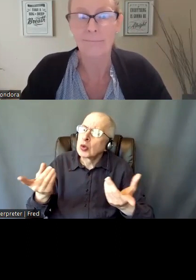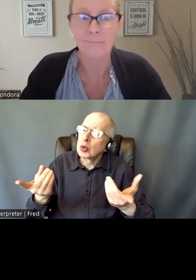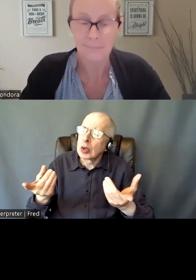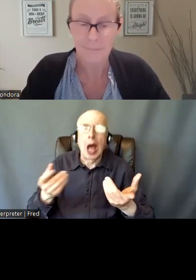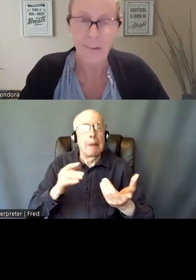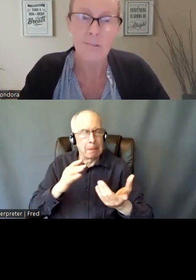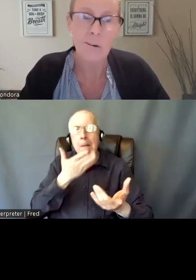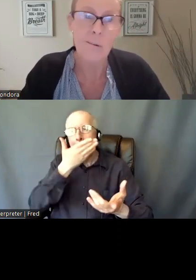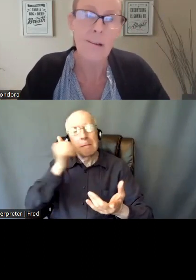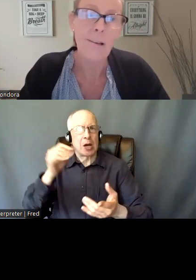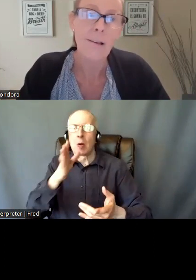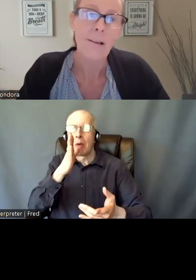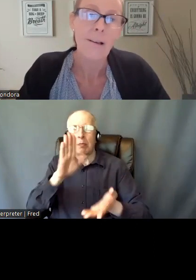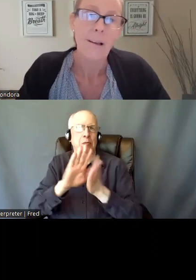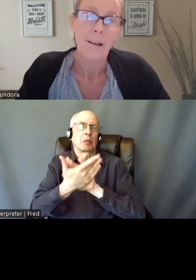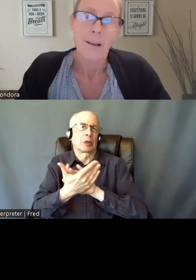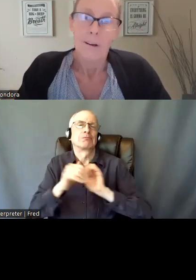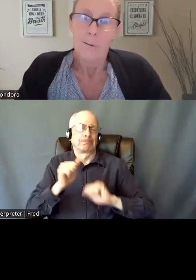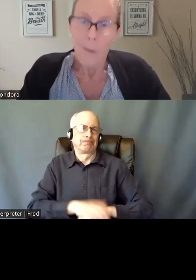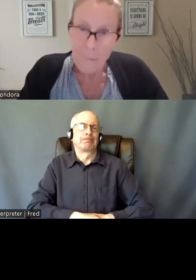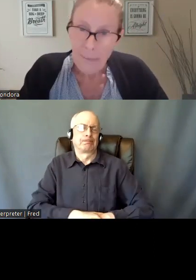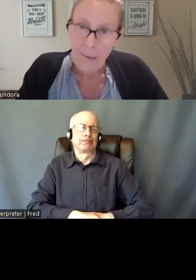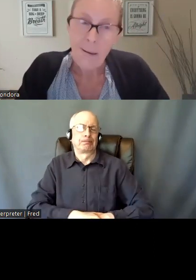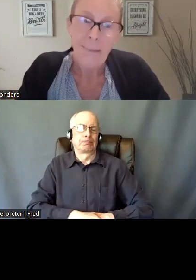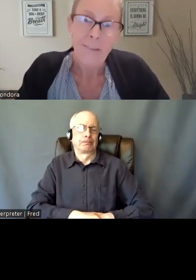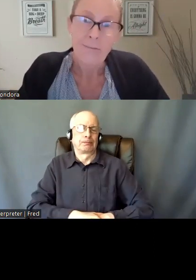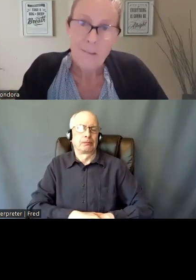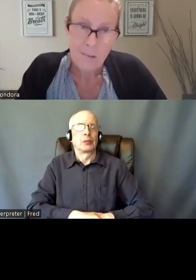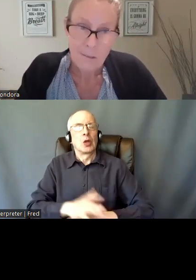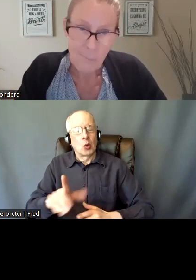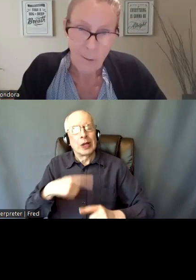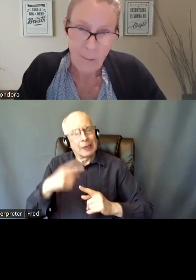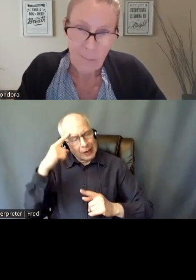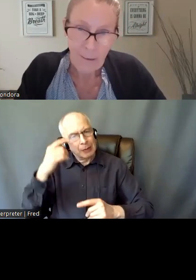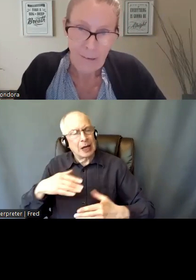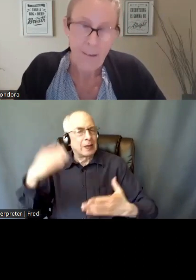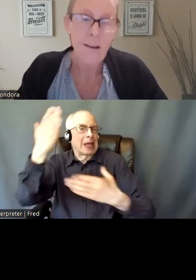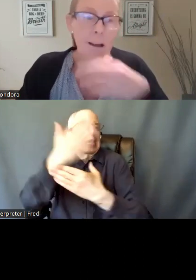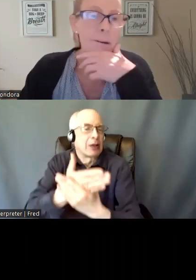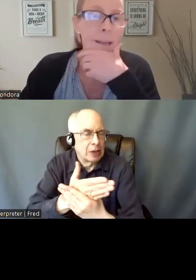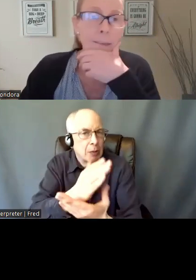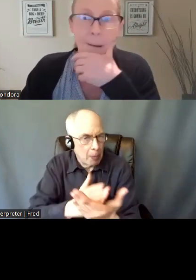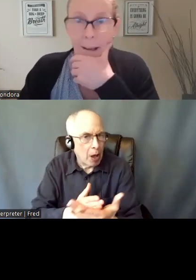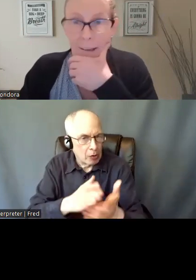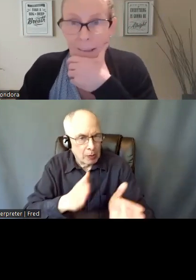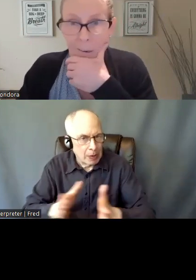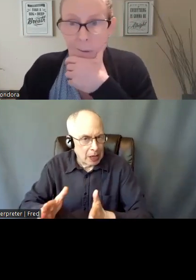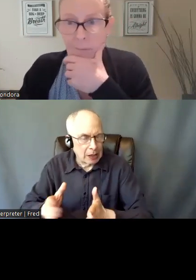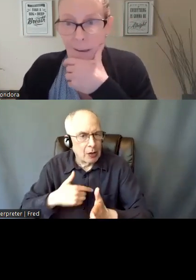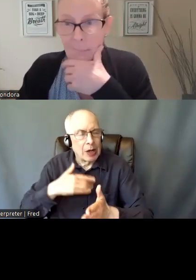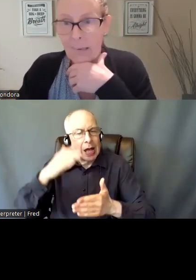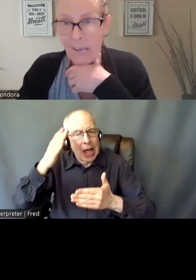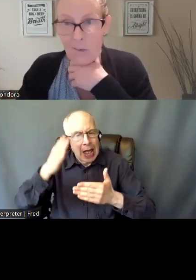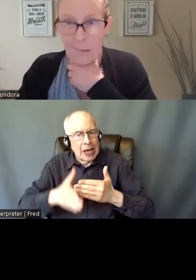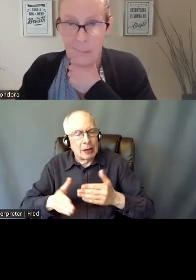Okay. So when we think about the interventions component of the plan, I want to end by highlighting where